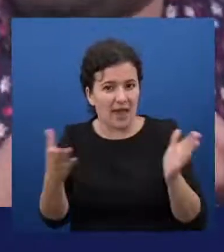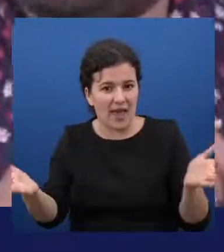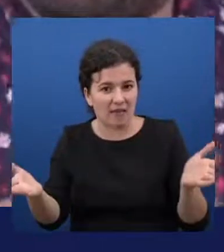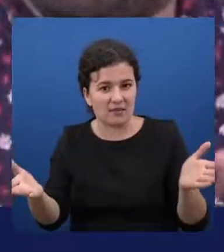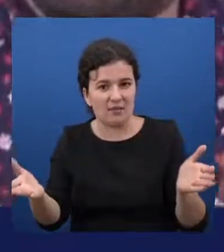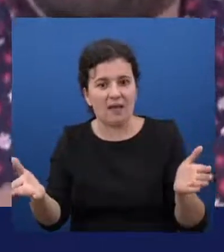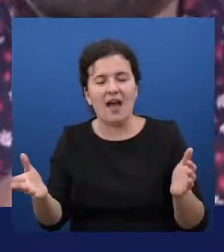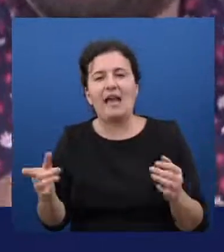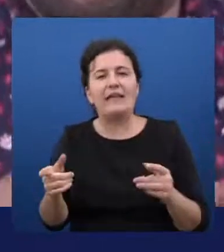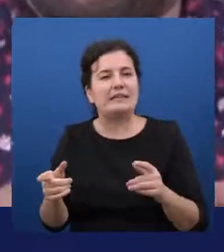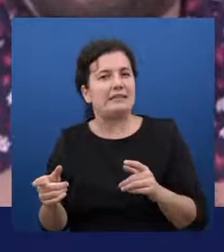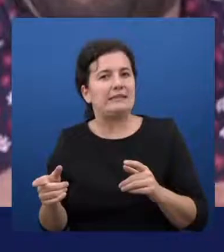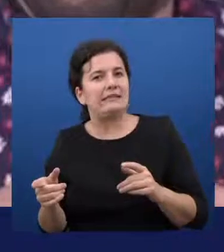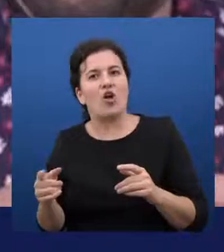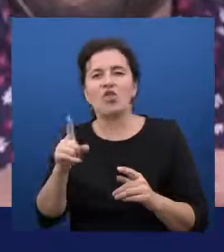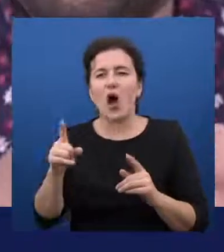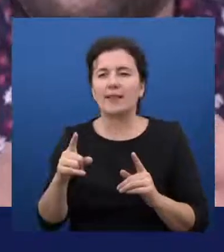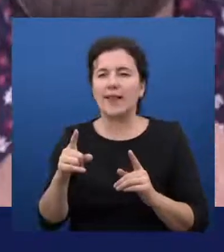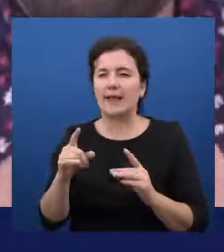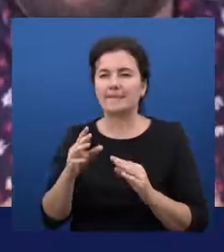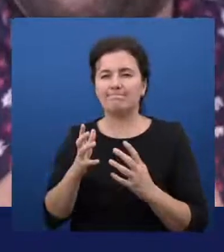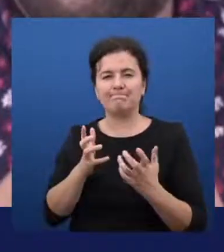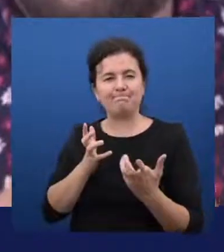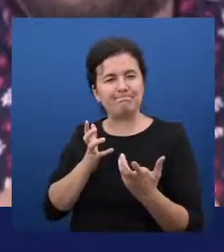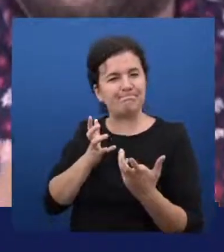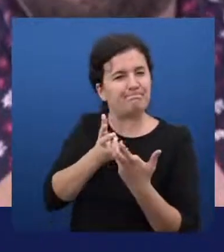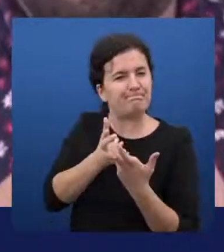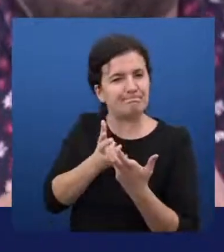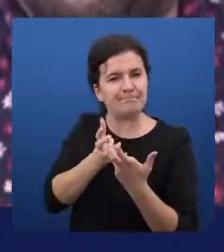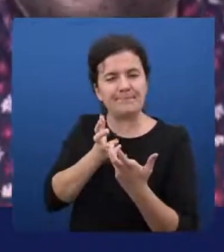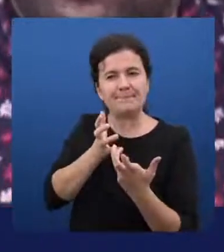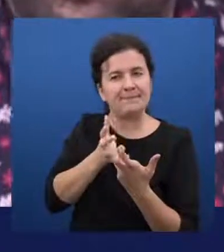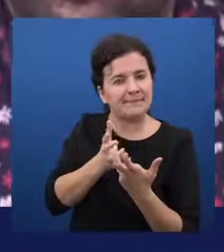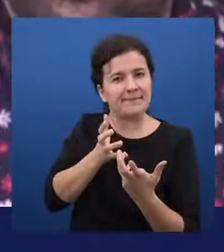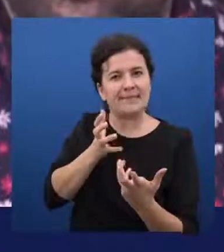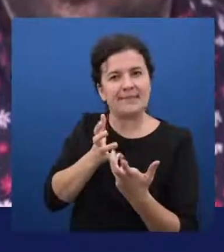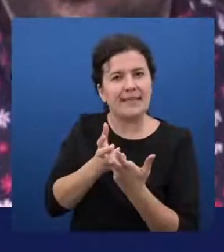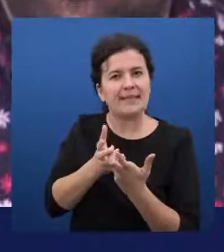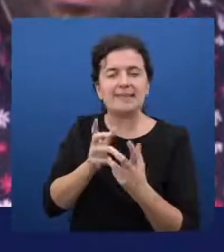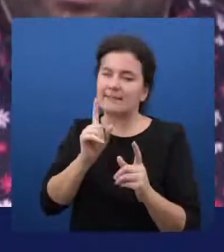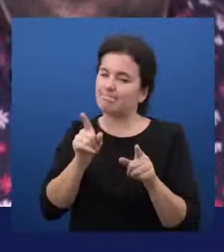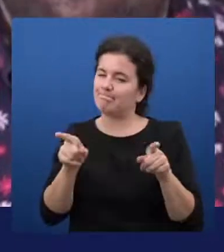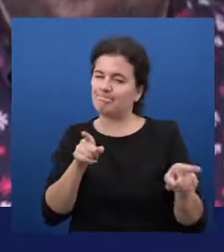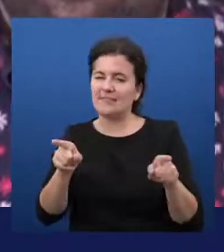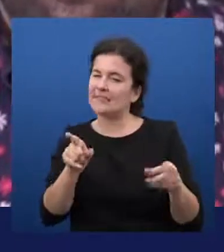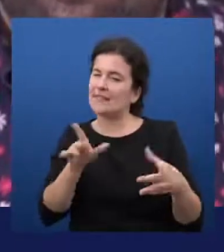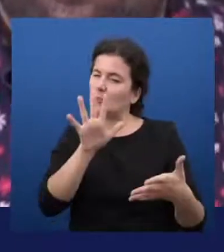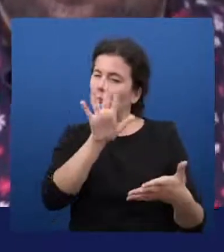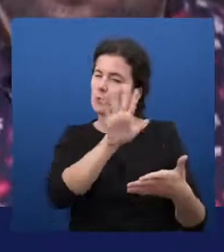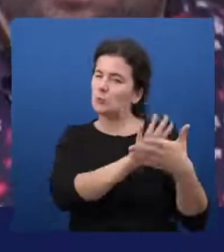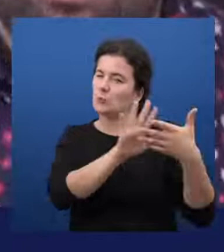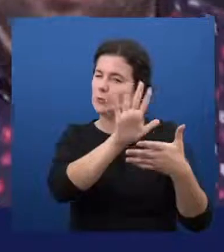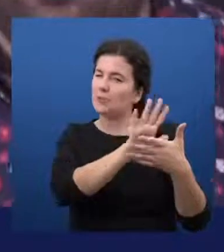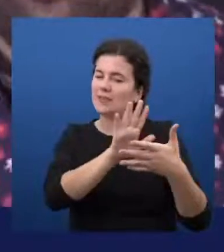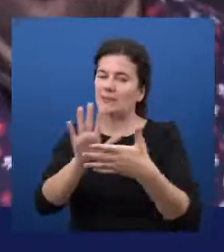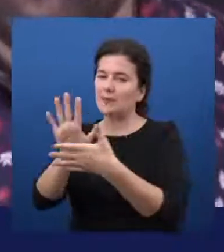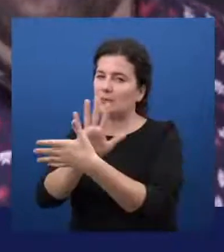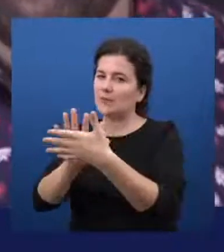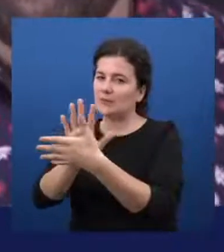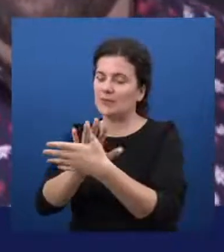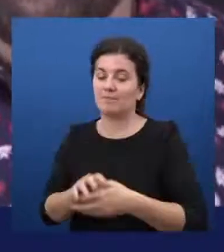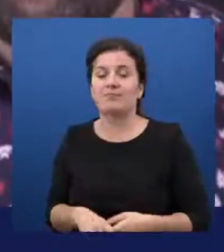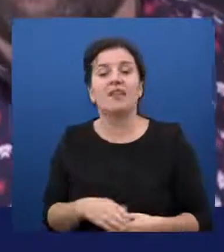spot. You know, it's like I feel like it's still too fuzzy. Right. Well, and both of them were